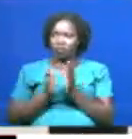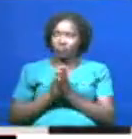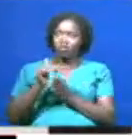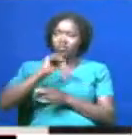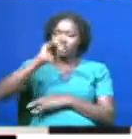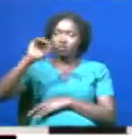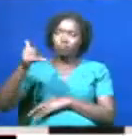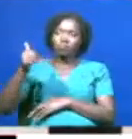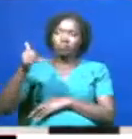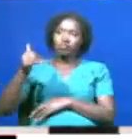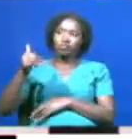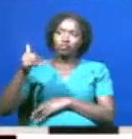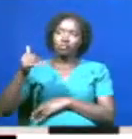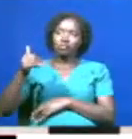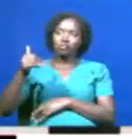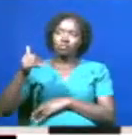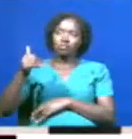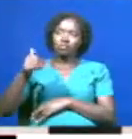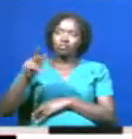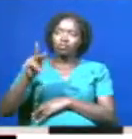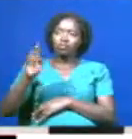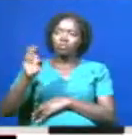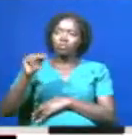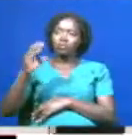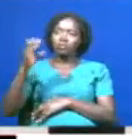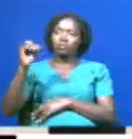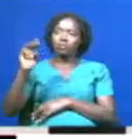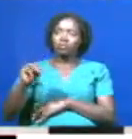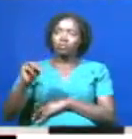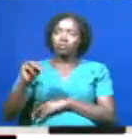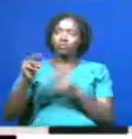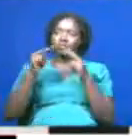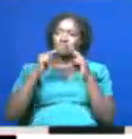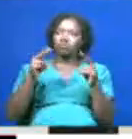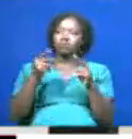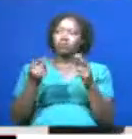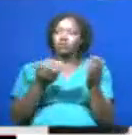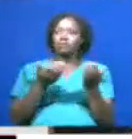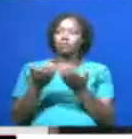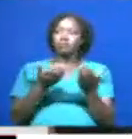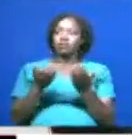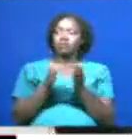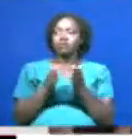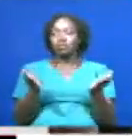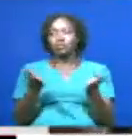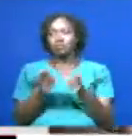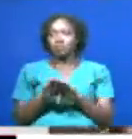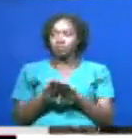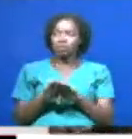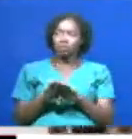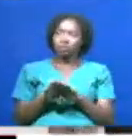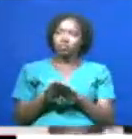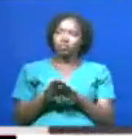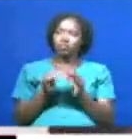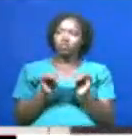way to Kencom, you can find that there's a little bit of peace. Some businesses have been opening and closing, and they're just trying to